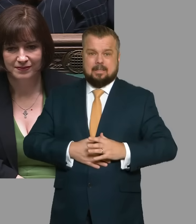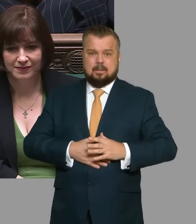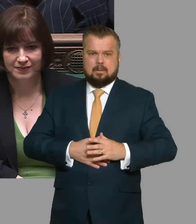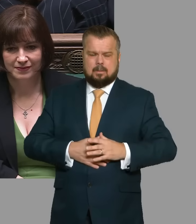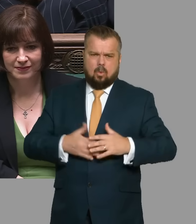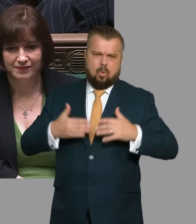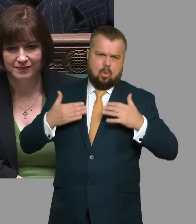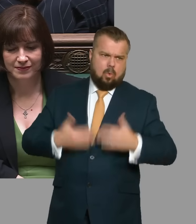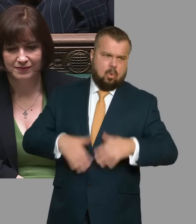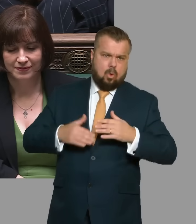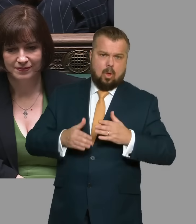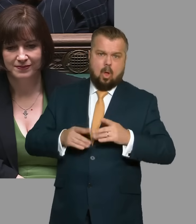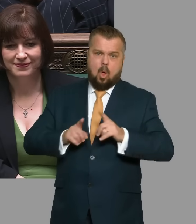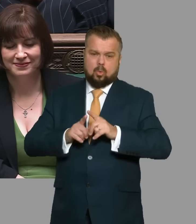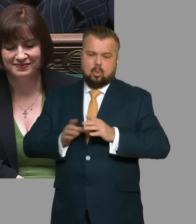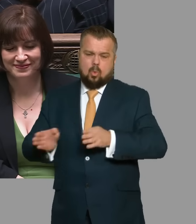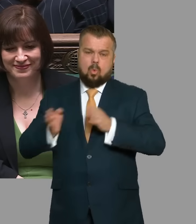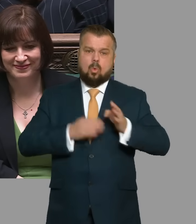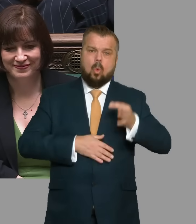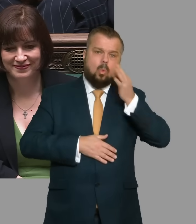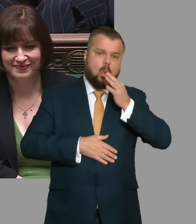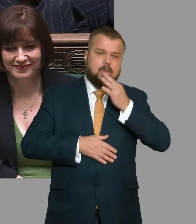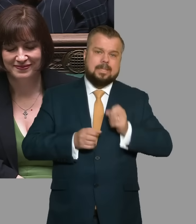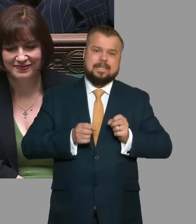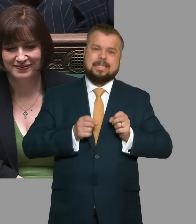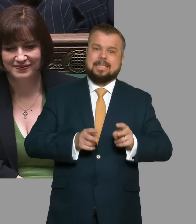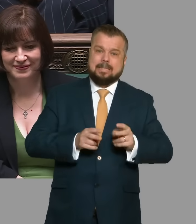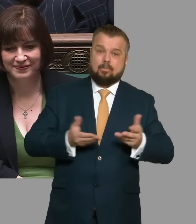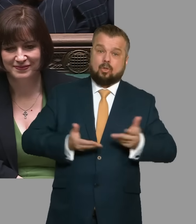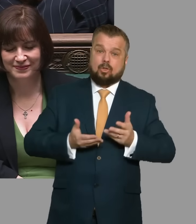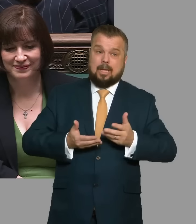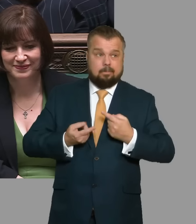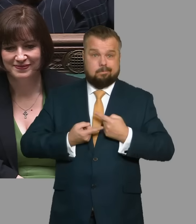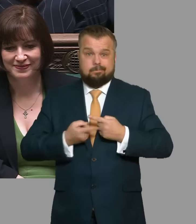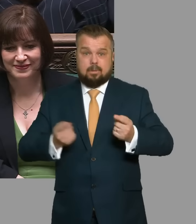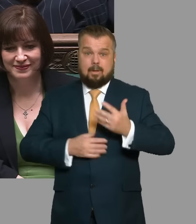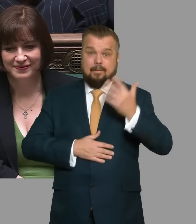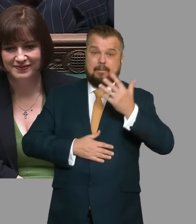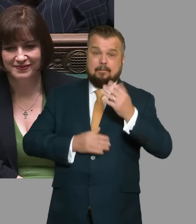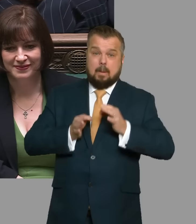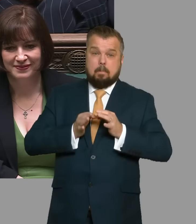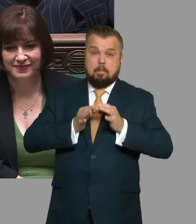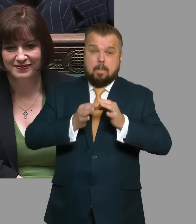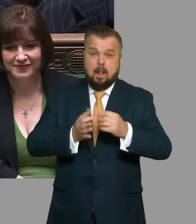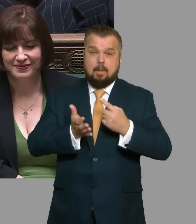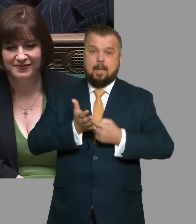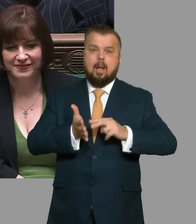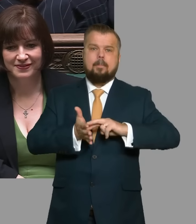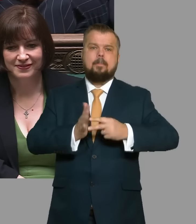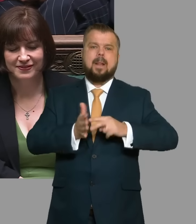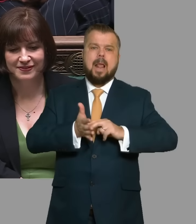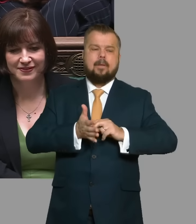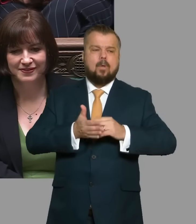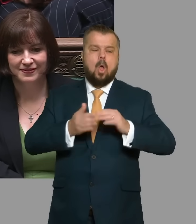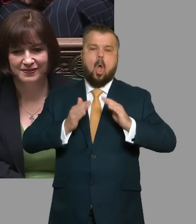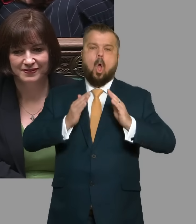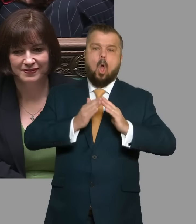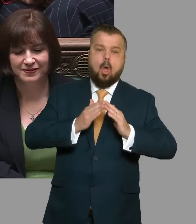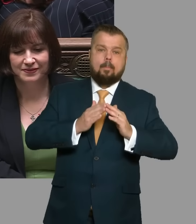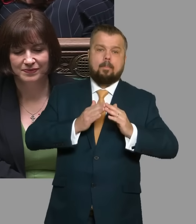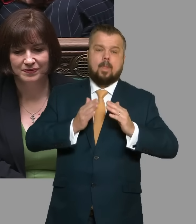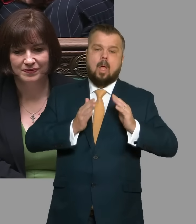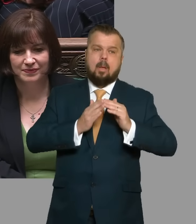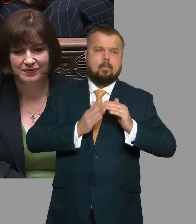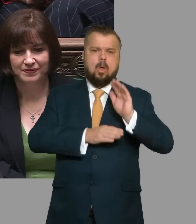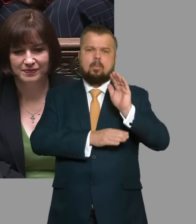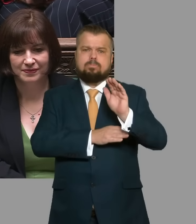government is delivering for the British people. This meeting I had meetings with ministerial colleagues and others. In addition to my duties in this House,